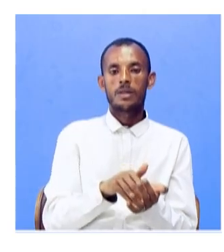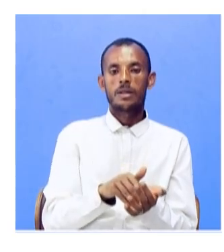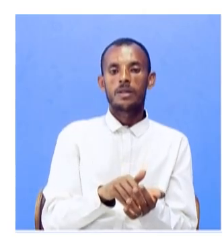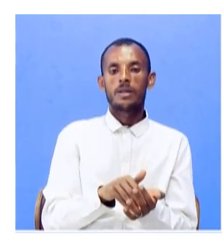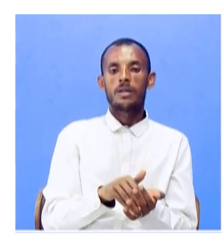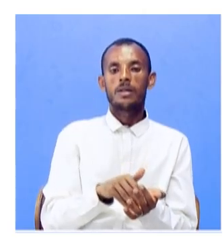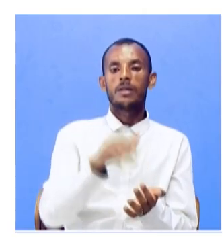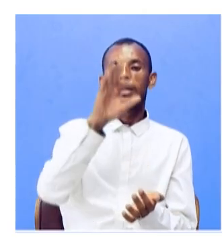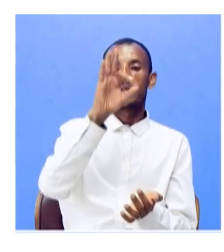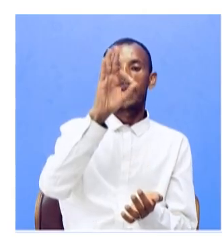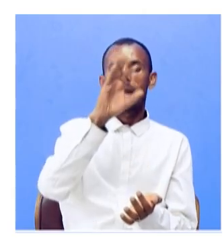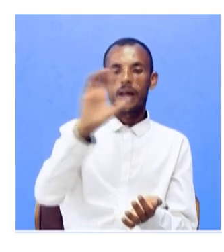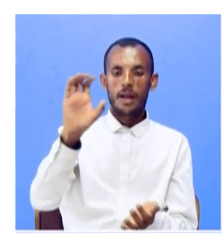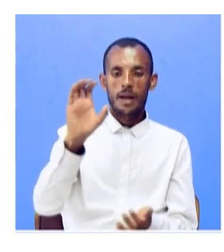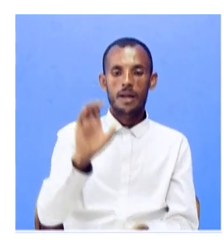10,900,